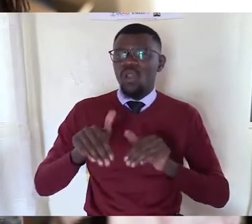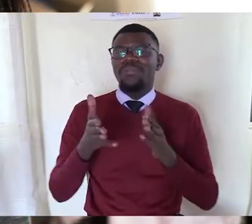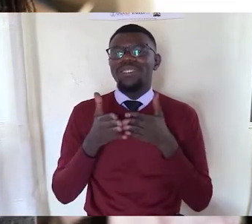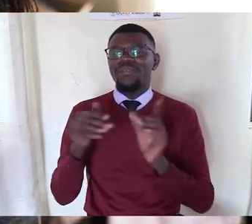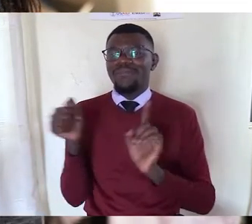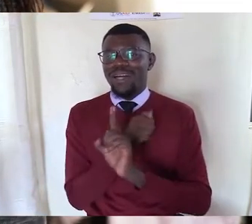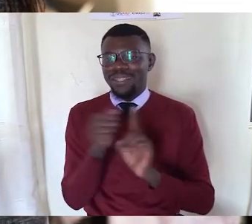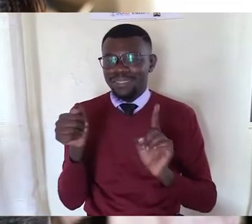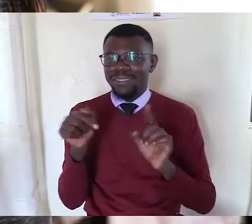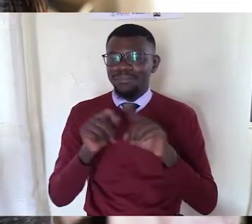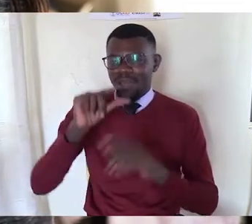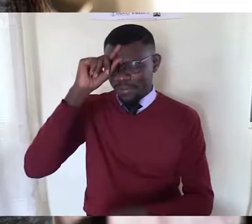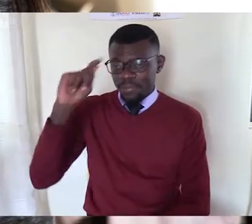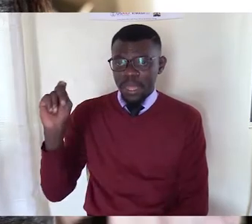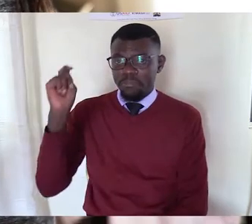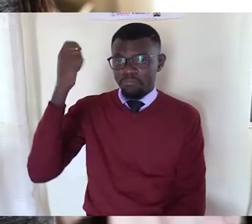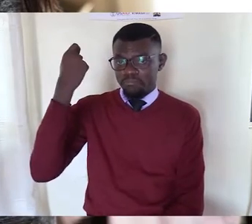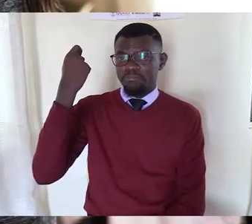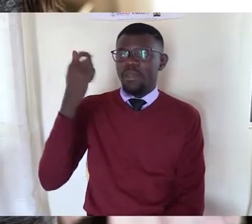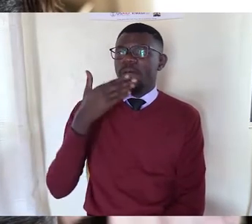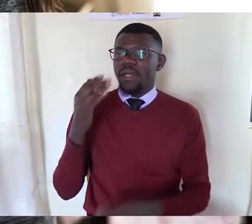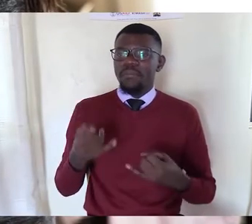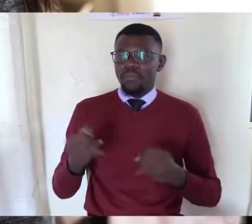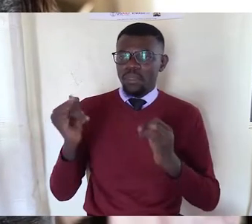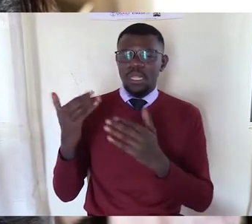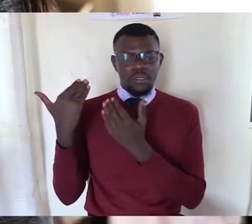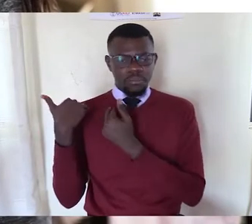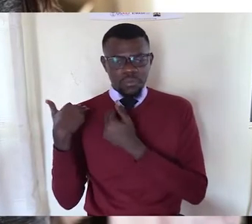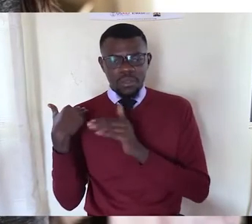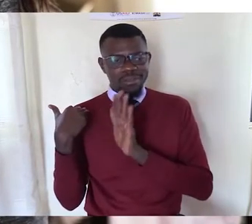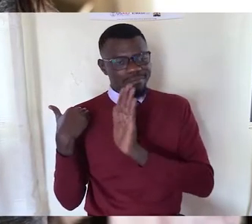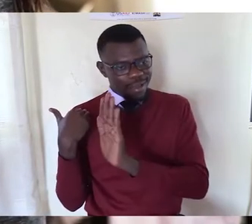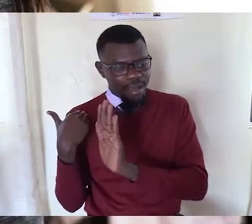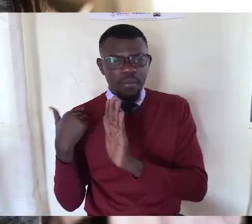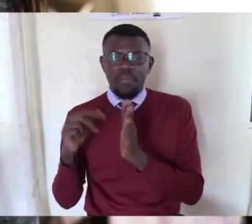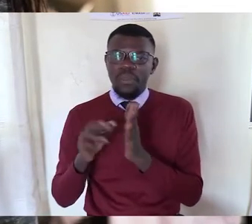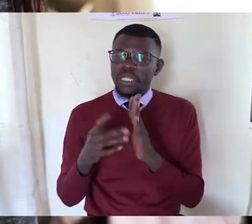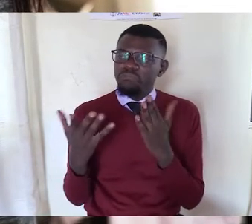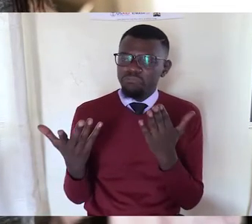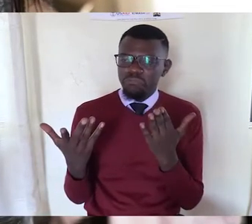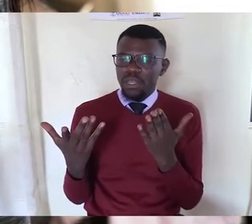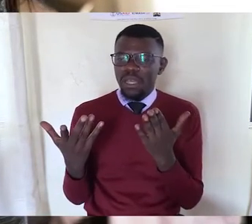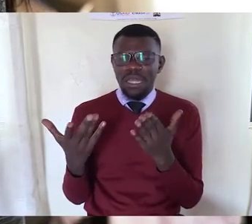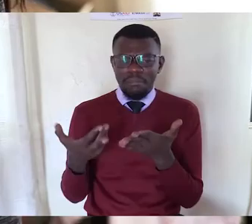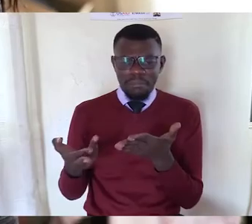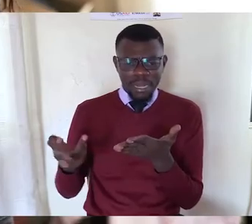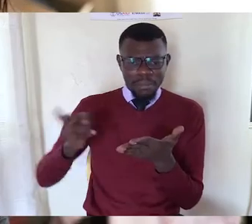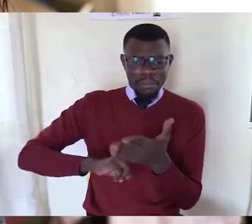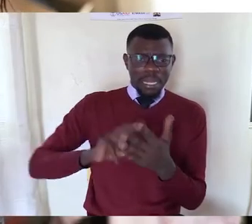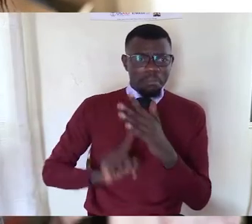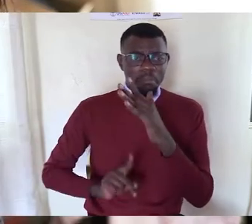The Kenyan government should implement their obligations in terms of guarantees of non-repetition